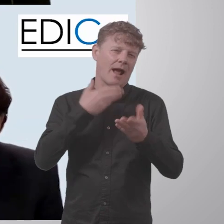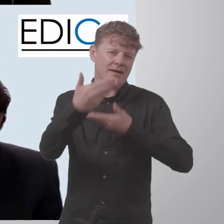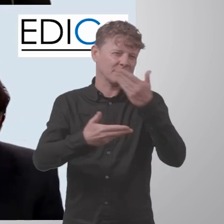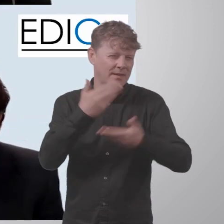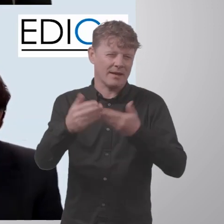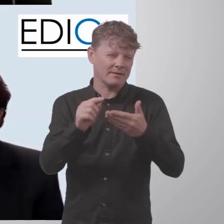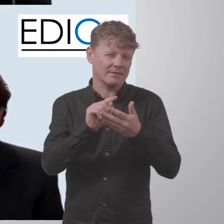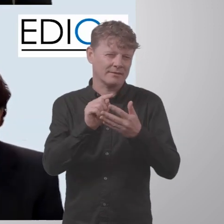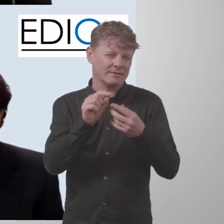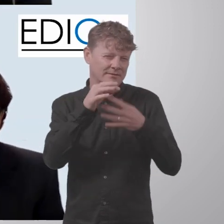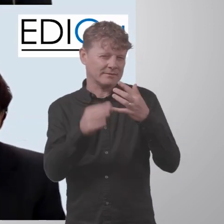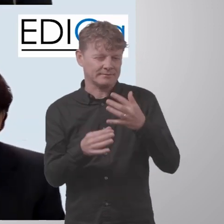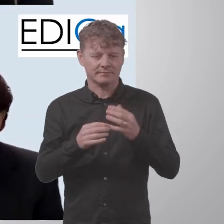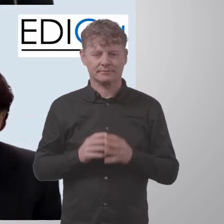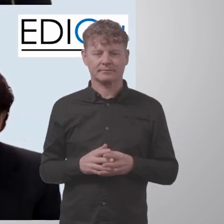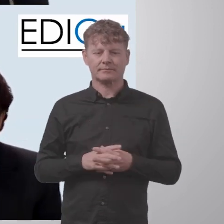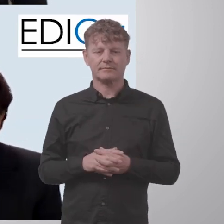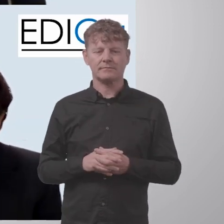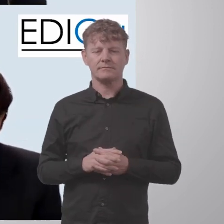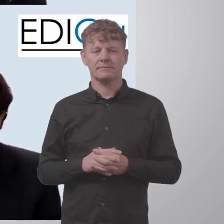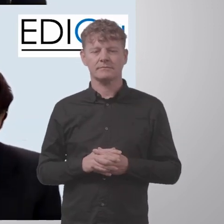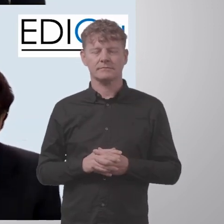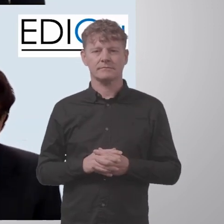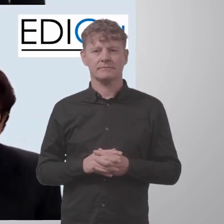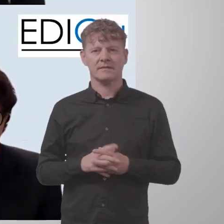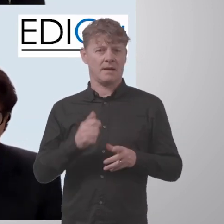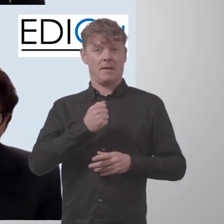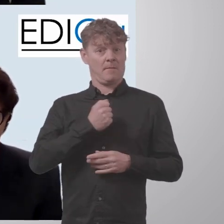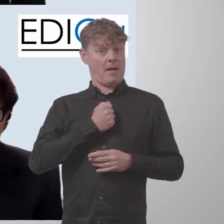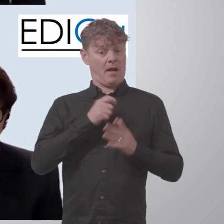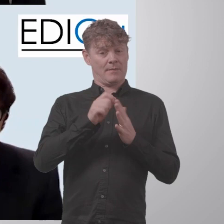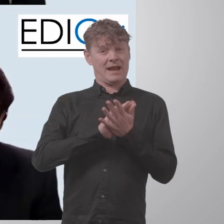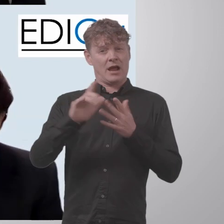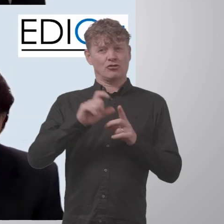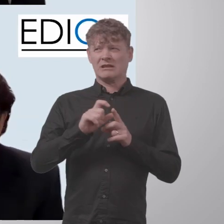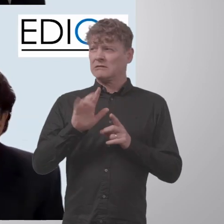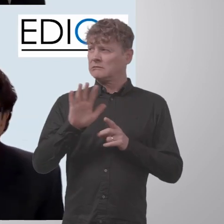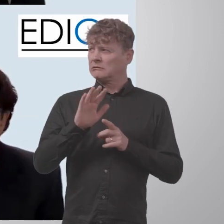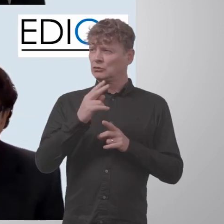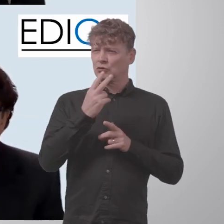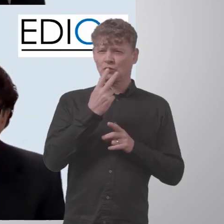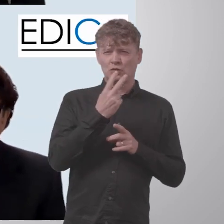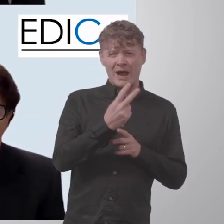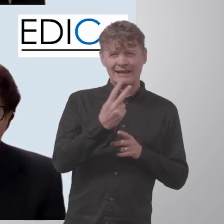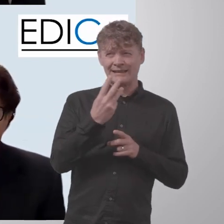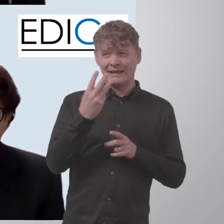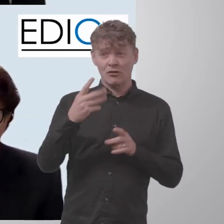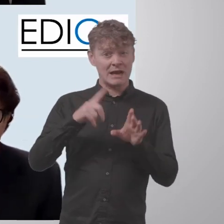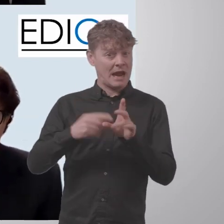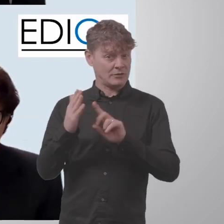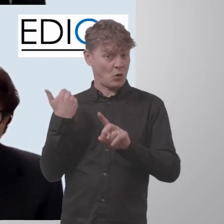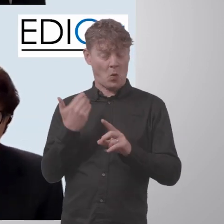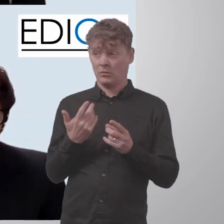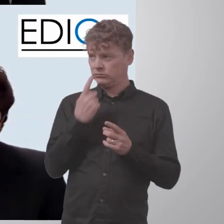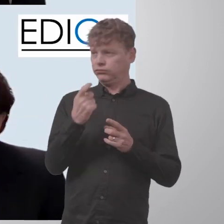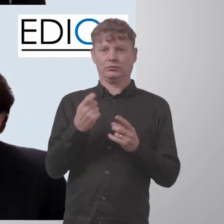along. I started my PhD probably around about 23 years almost to the date, and I didn't pick a subject related